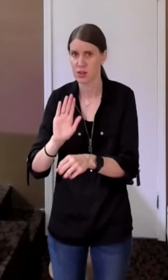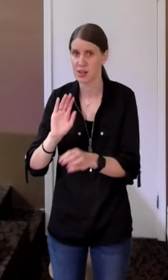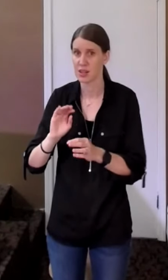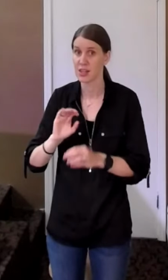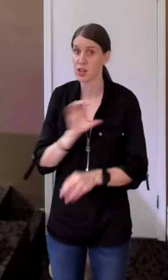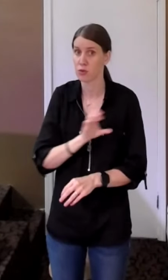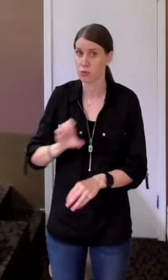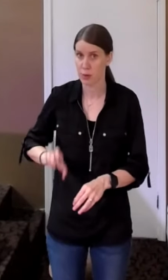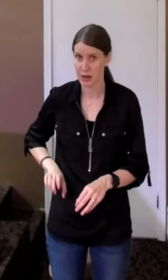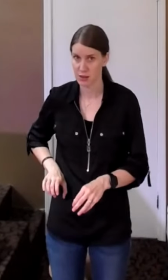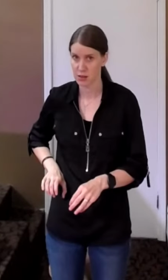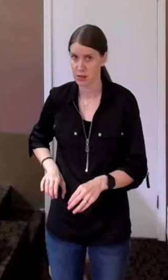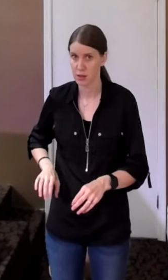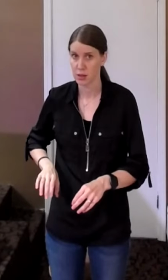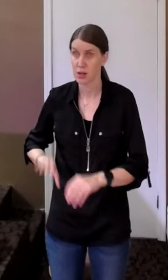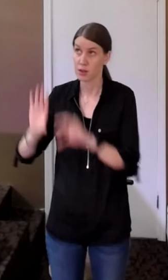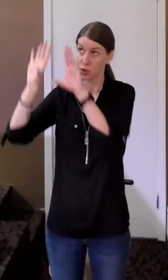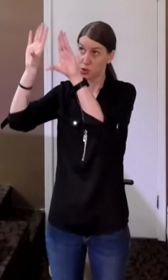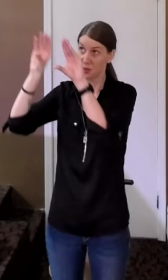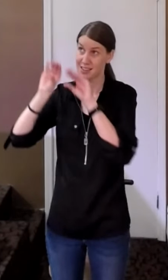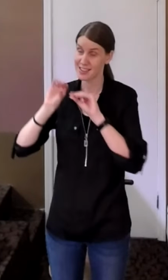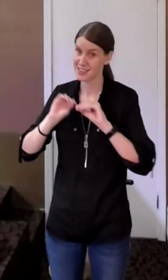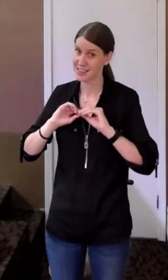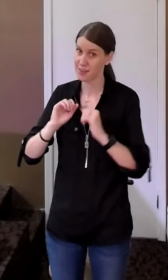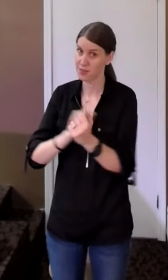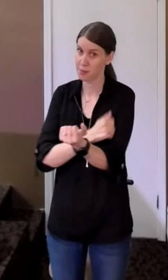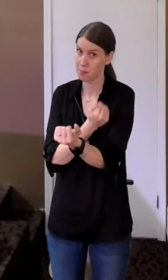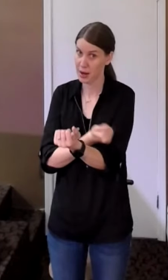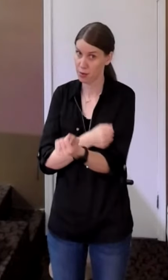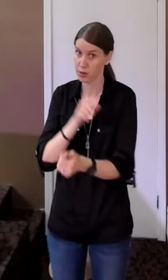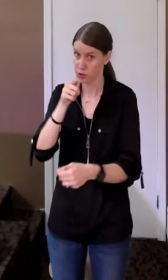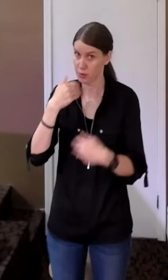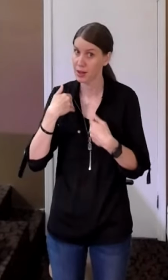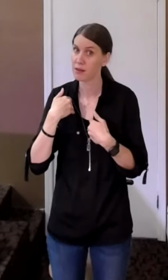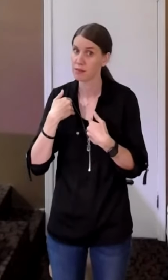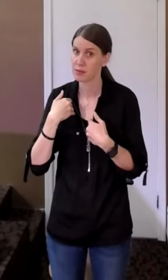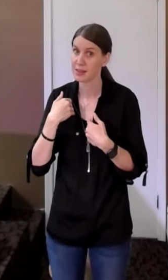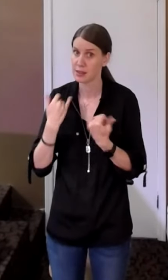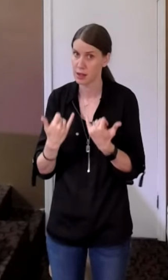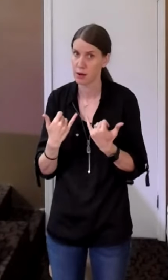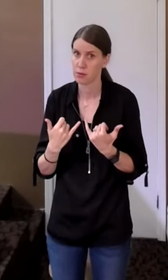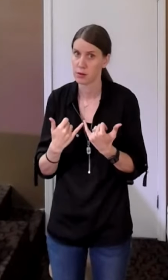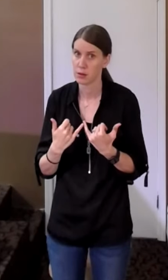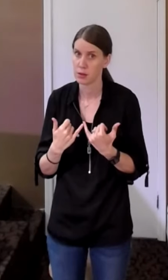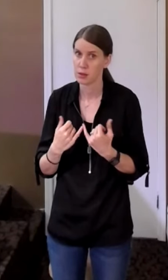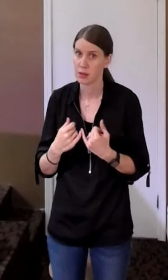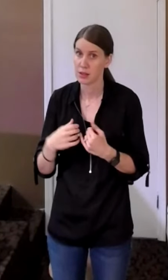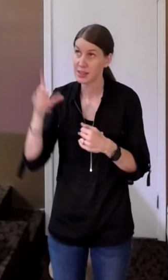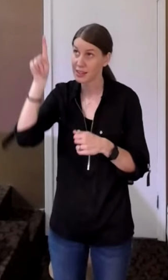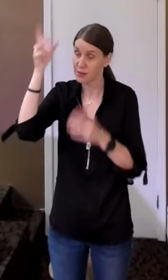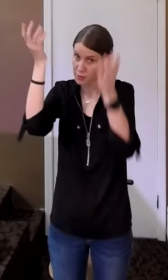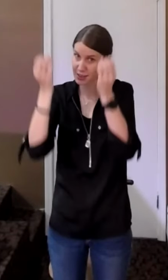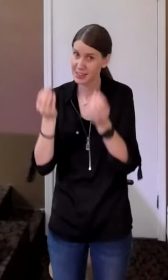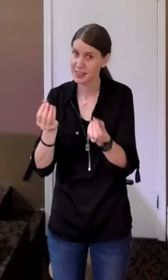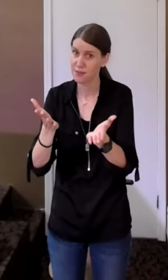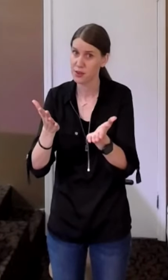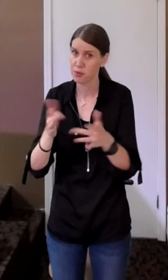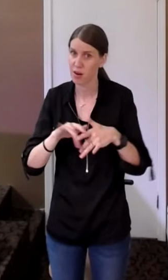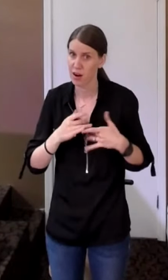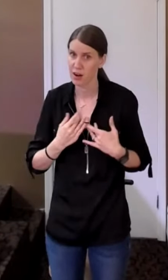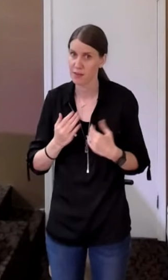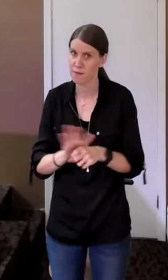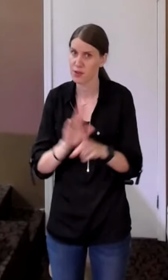Complete growth, the power of the Holy Spirit that dwells in you. He can give you that heart of victory. He can give